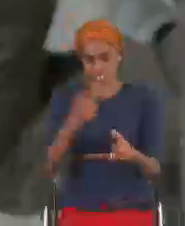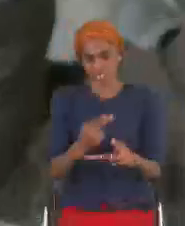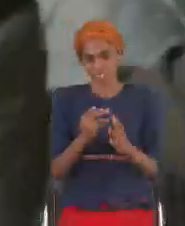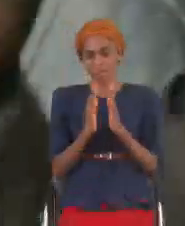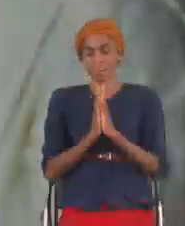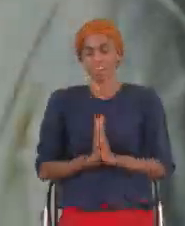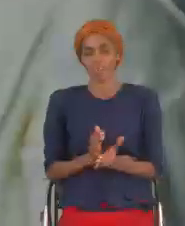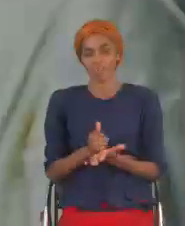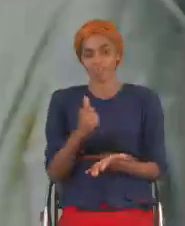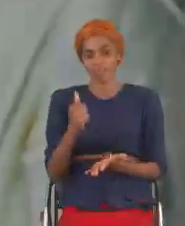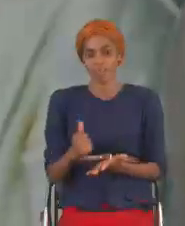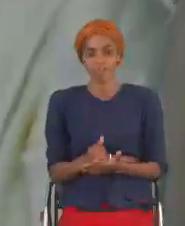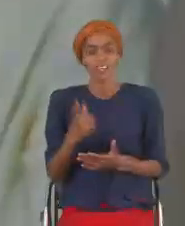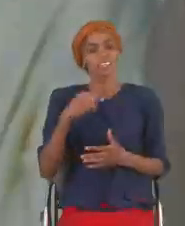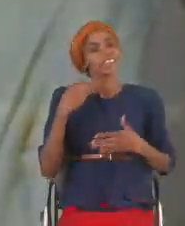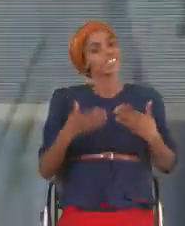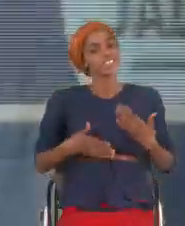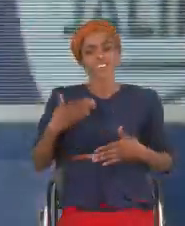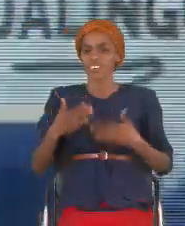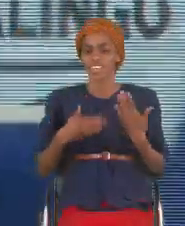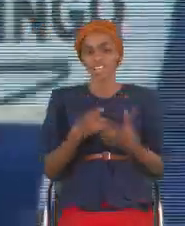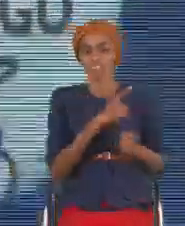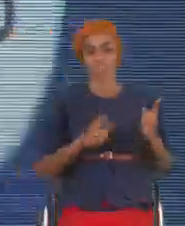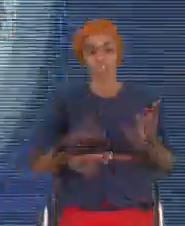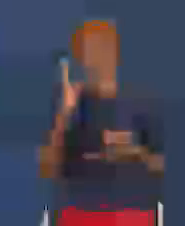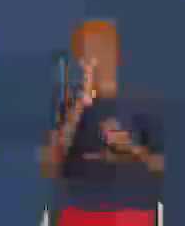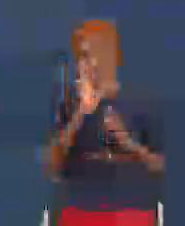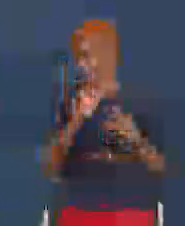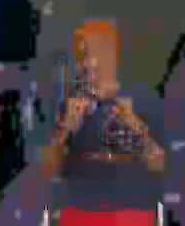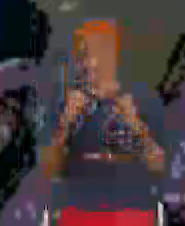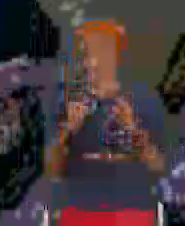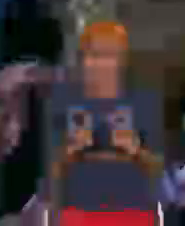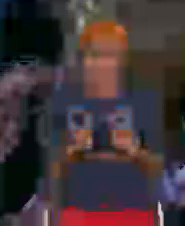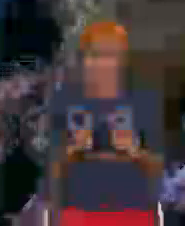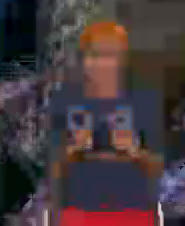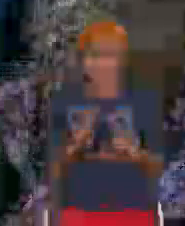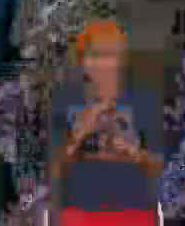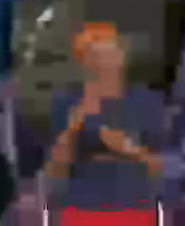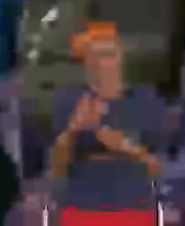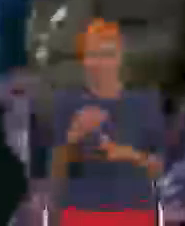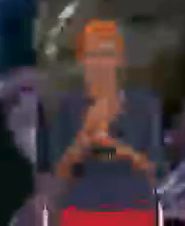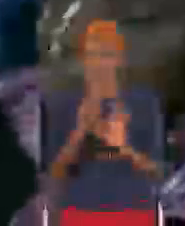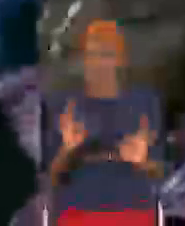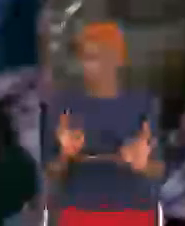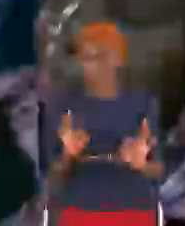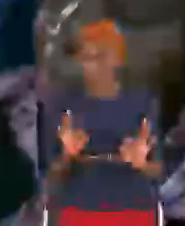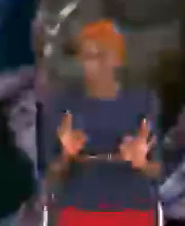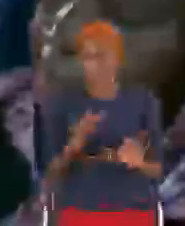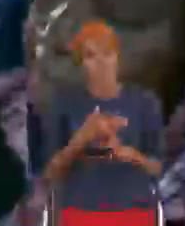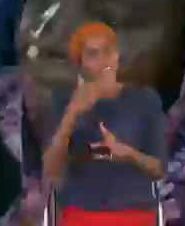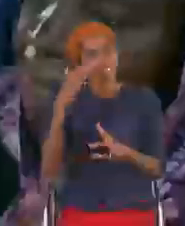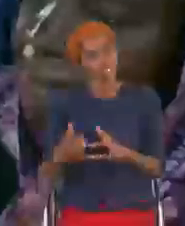name. Amen. The joy of the Lord will be your strength. Total freedom,